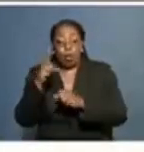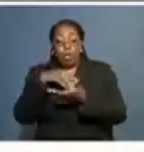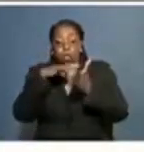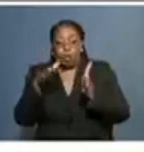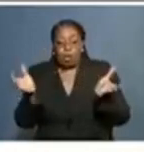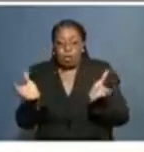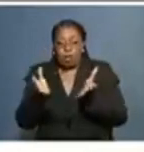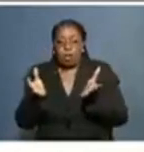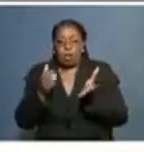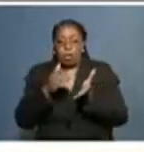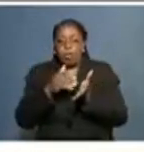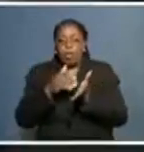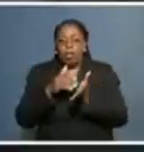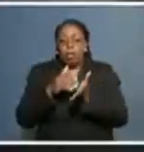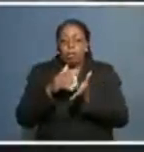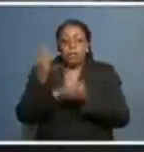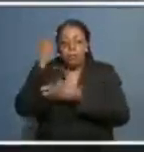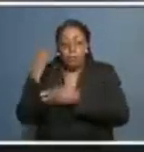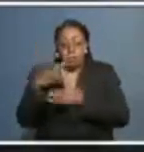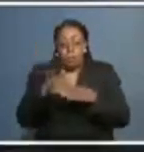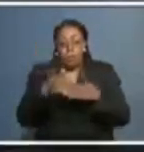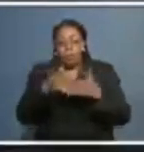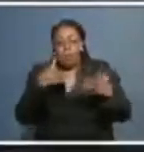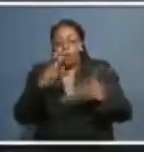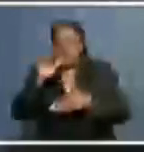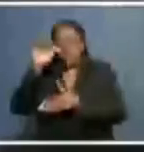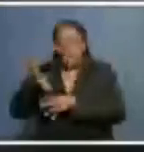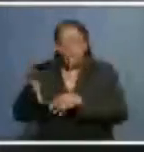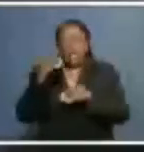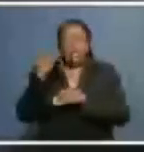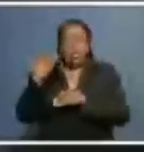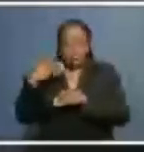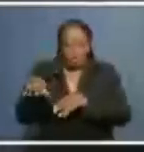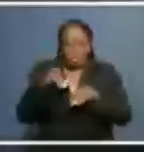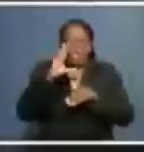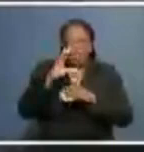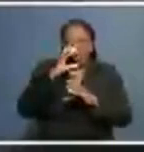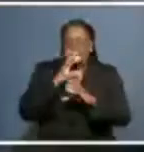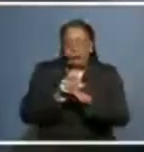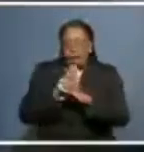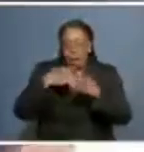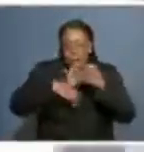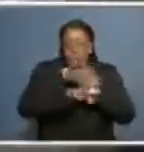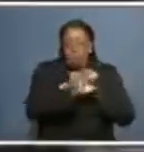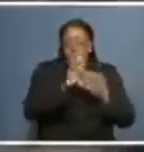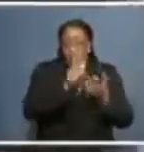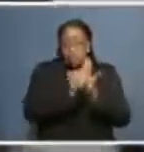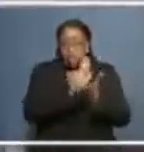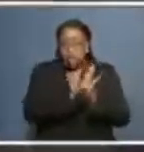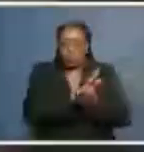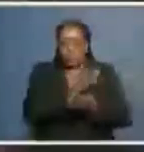parents, before your child leaves home, before they exit your car for them to enter the school